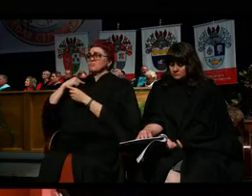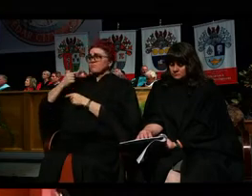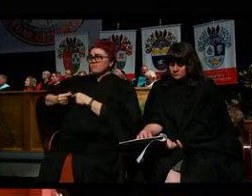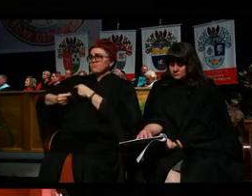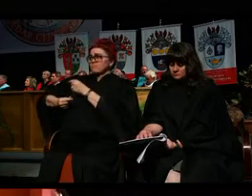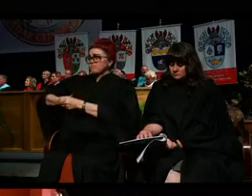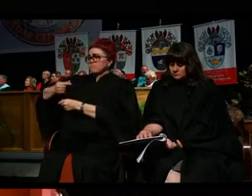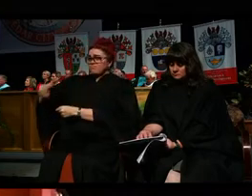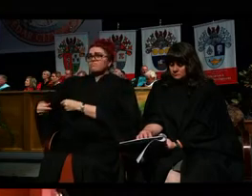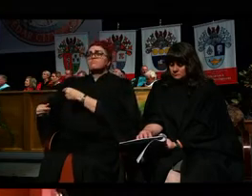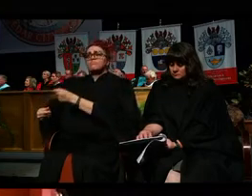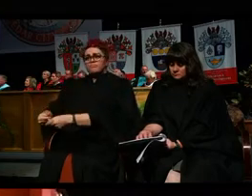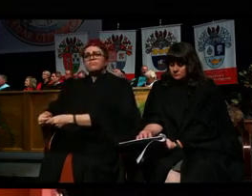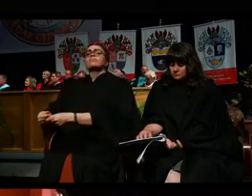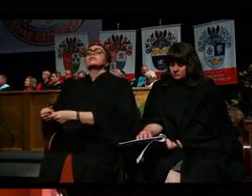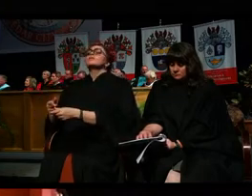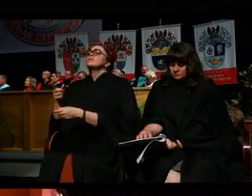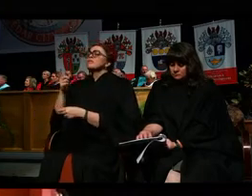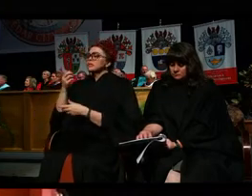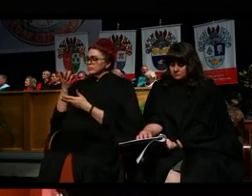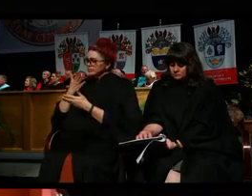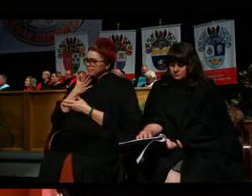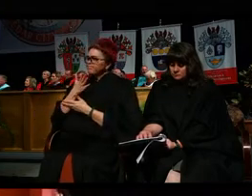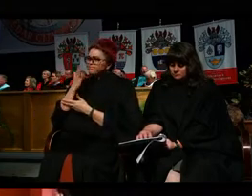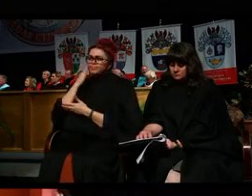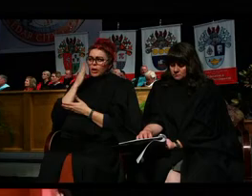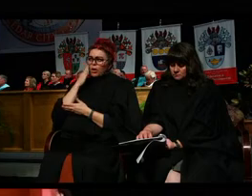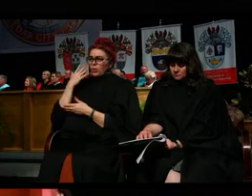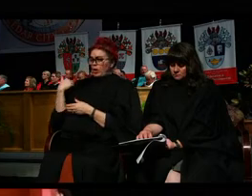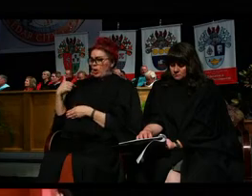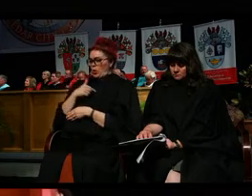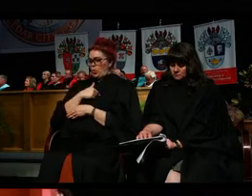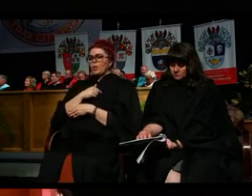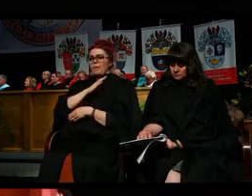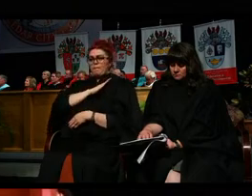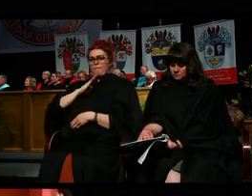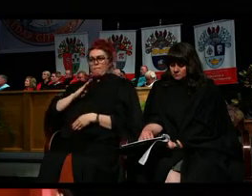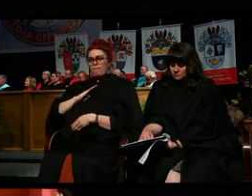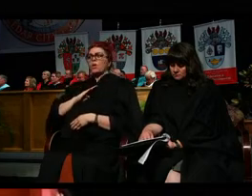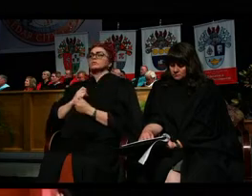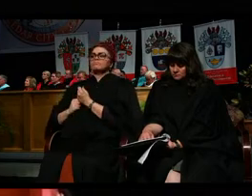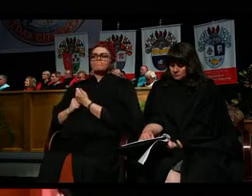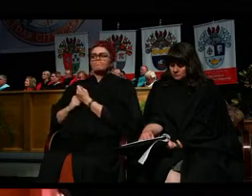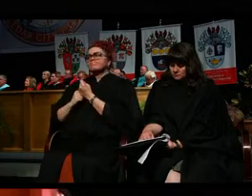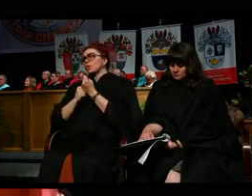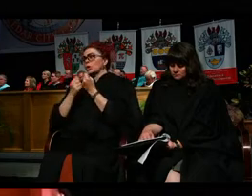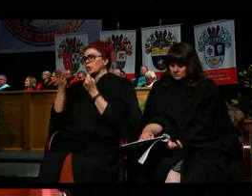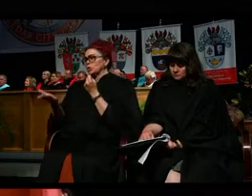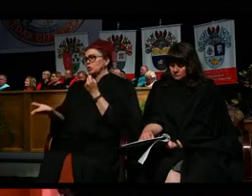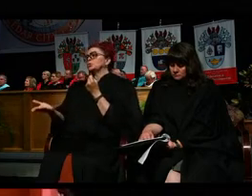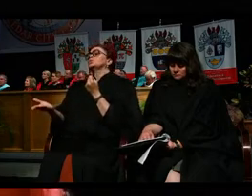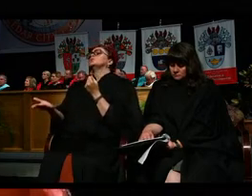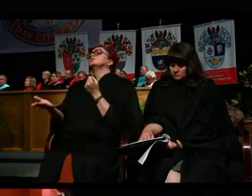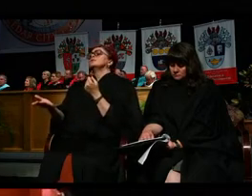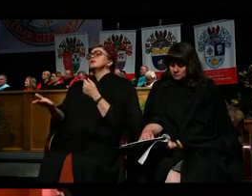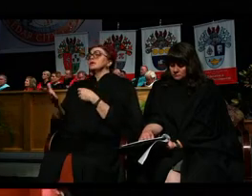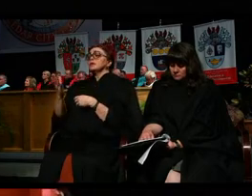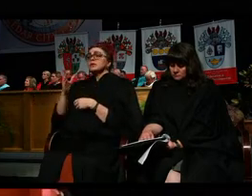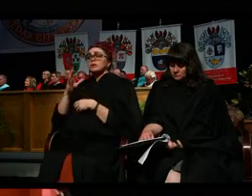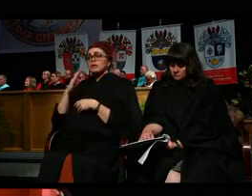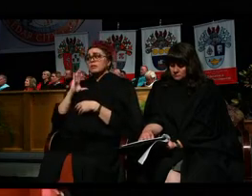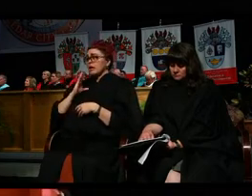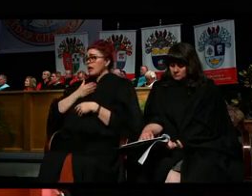generations. Please know you have the support of the Utah Board of Higher Education and our